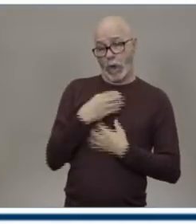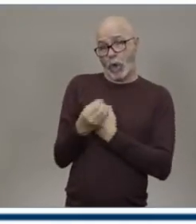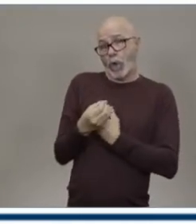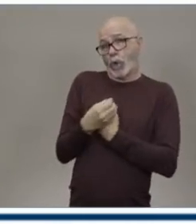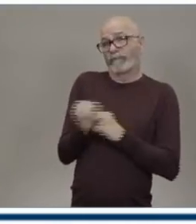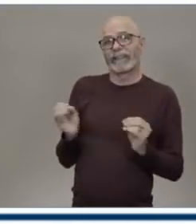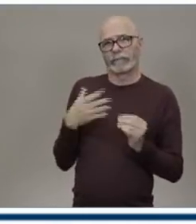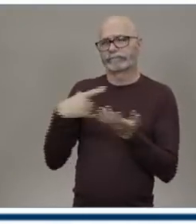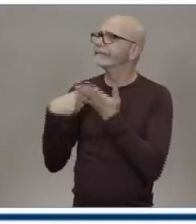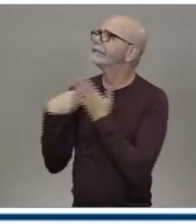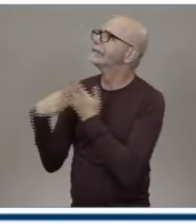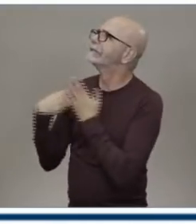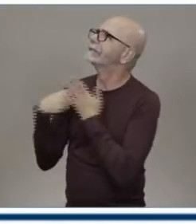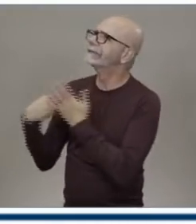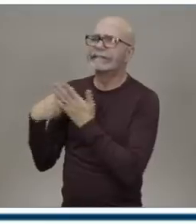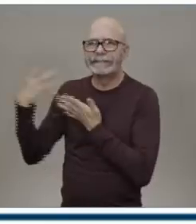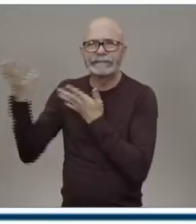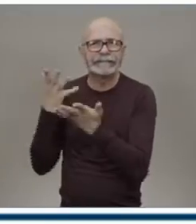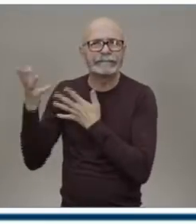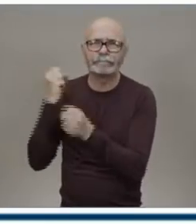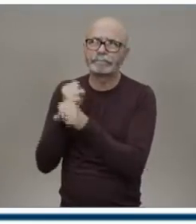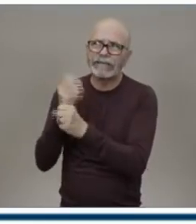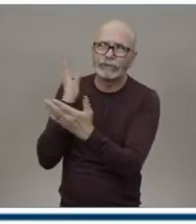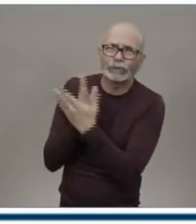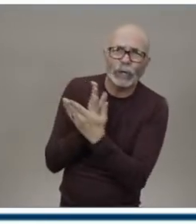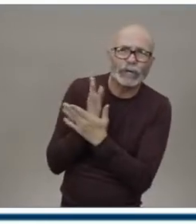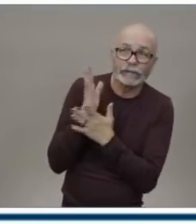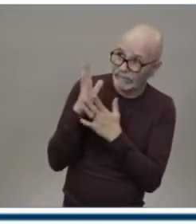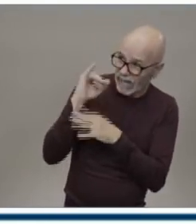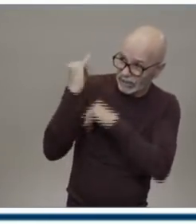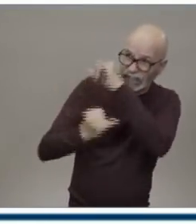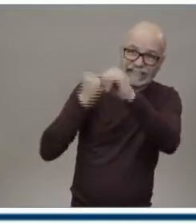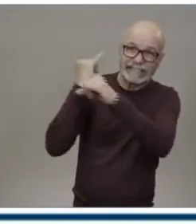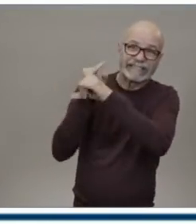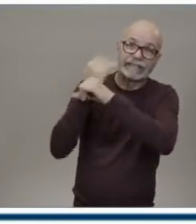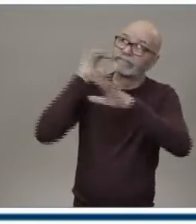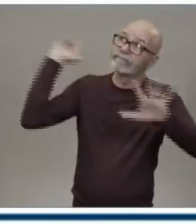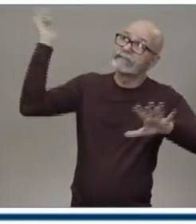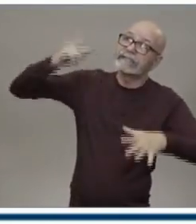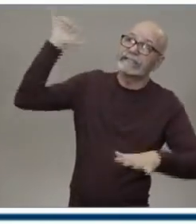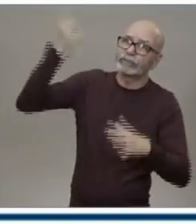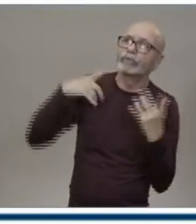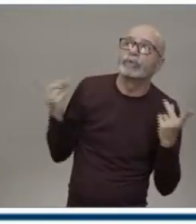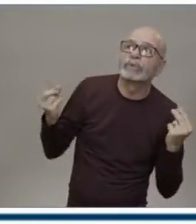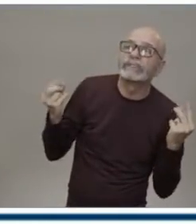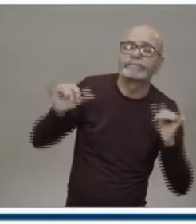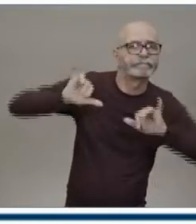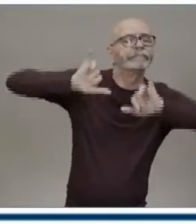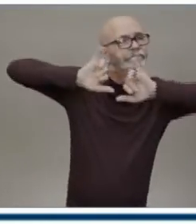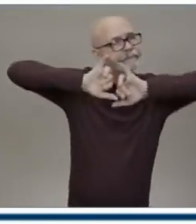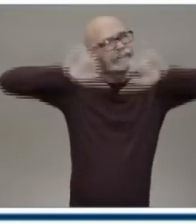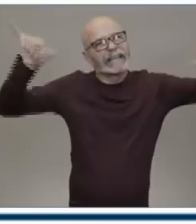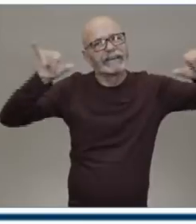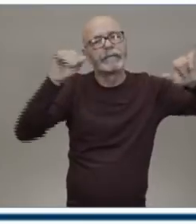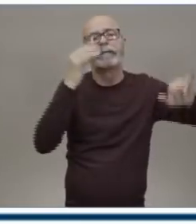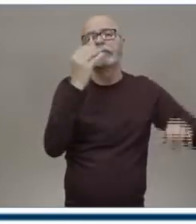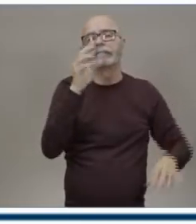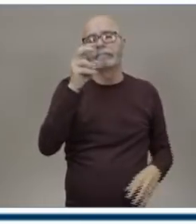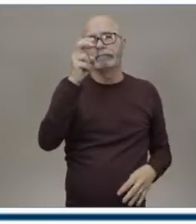across the country about ensuring international travelers complete their strict 14-day quarantine